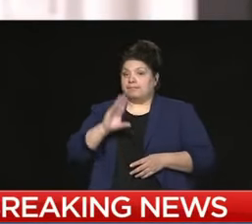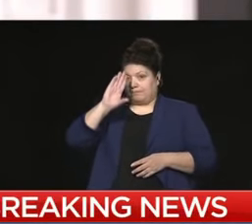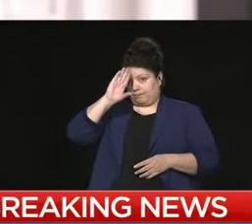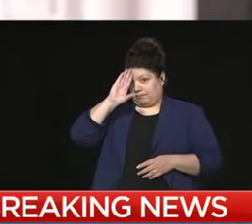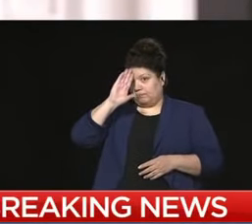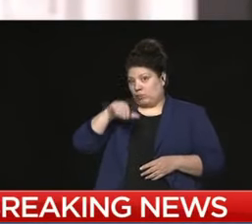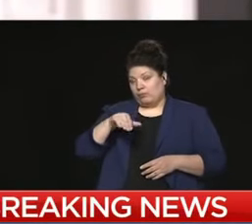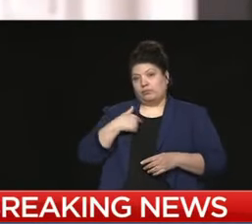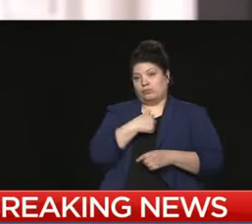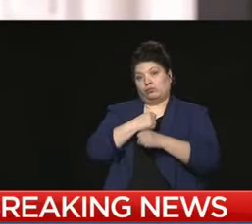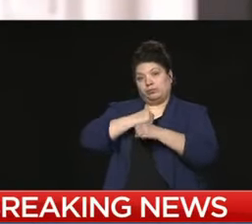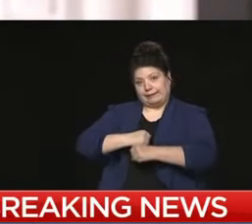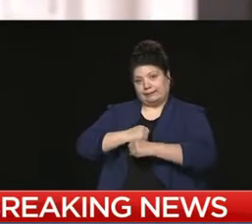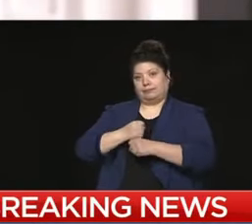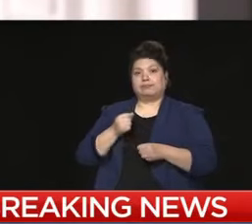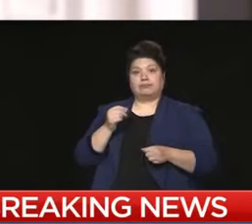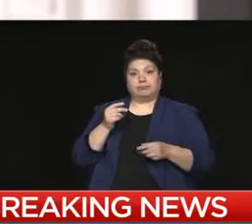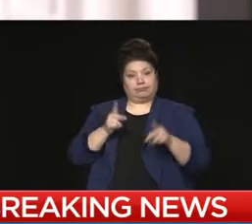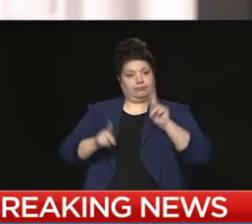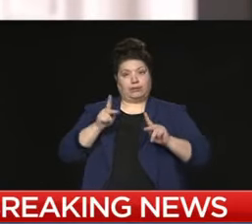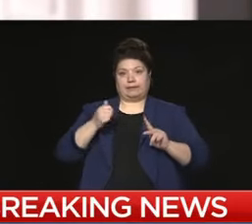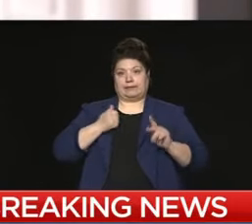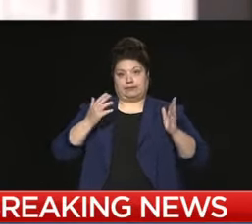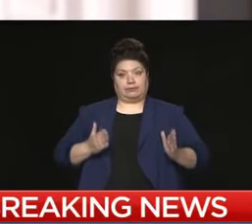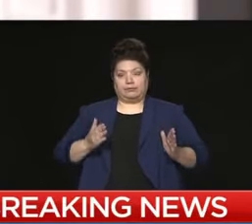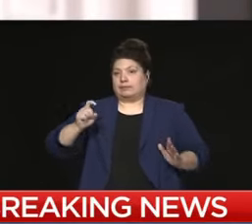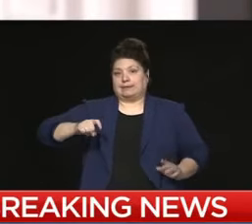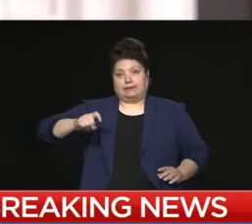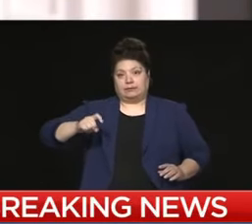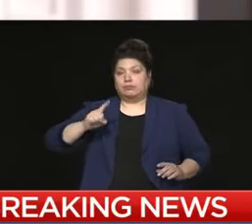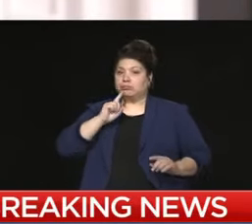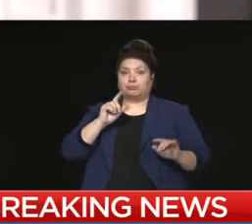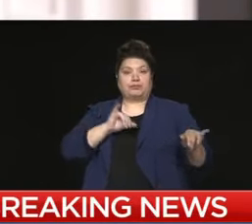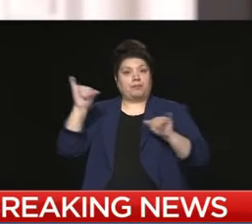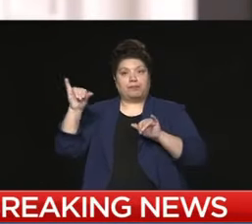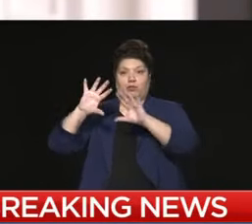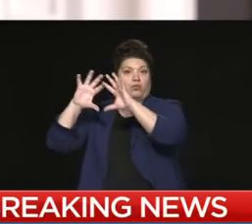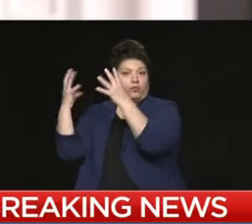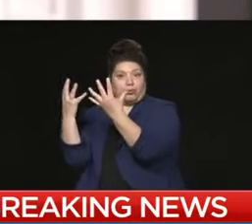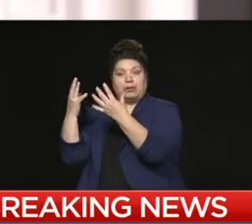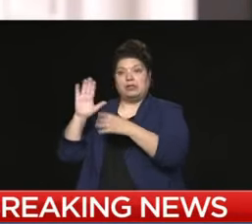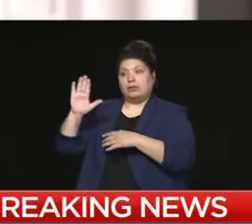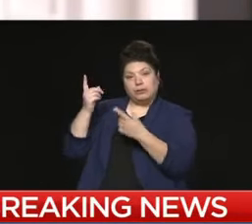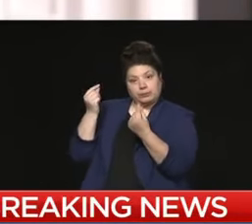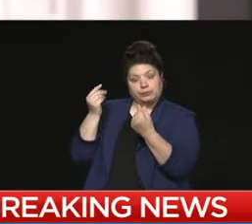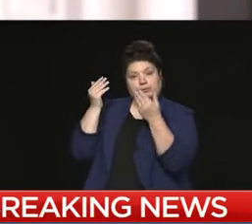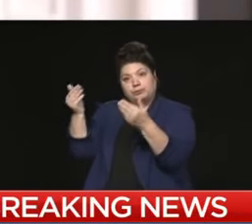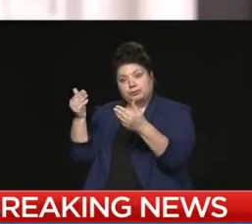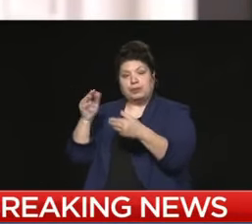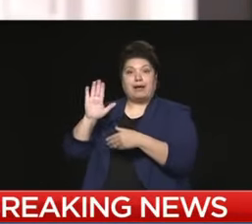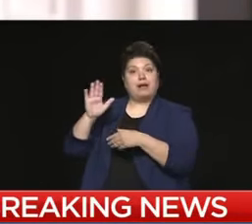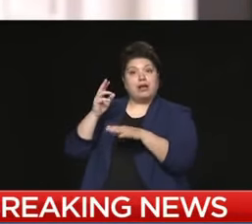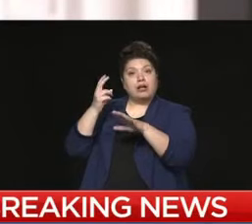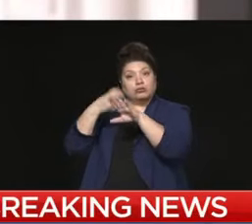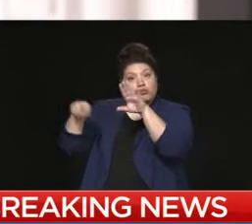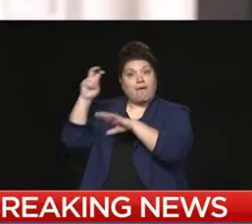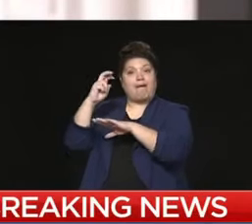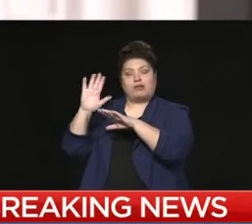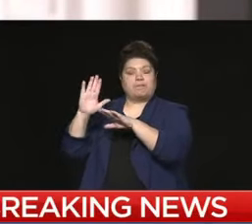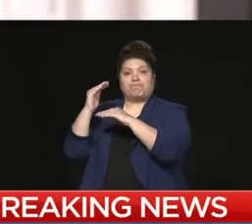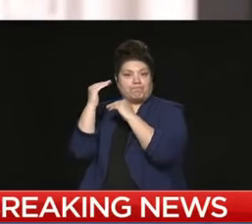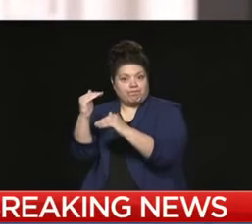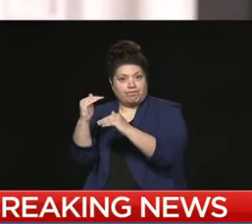to protect our citizens, as every country is doing. Most countries around the world move forward on restricting travel, and